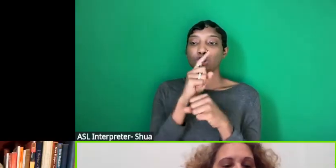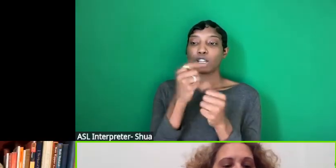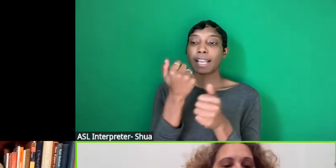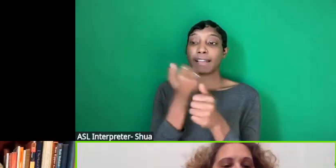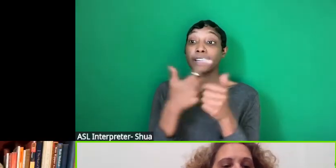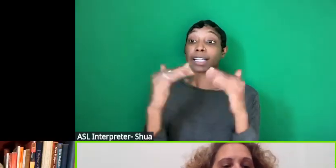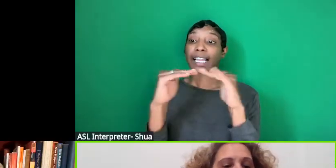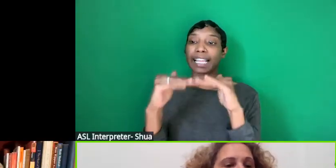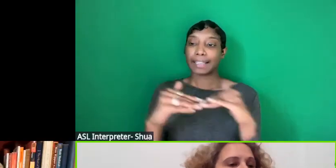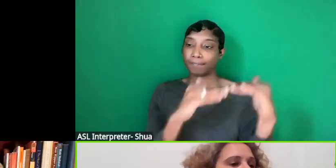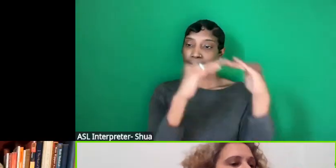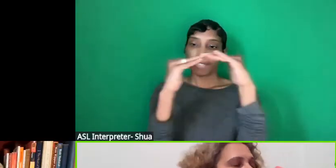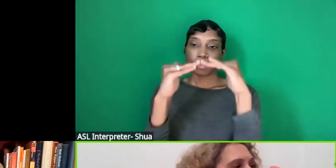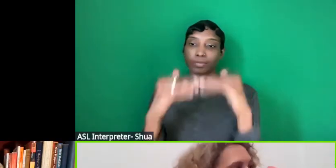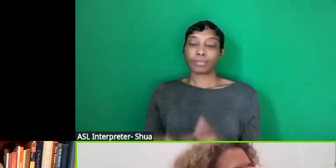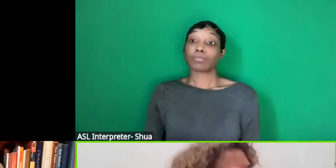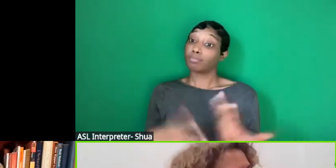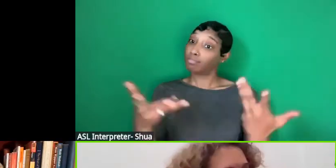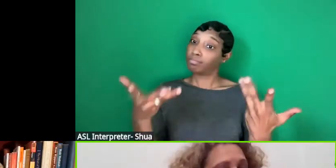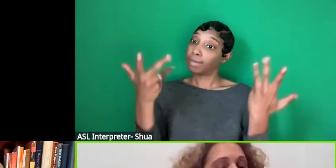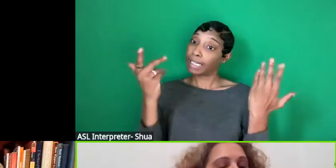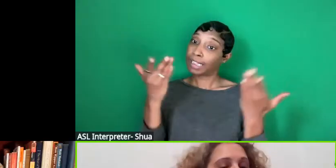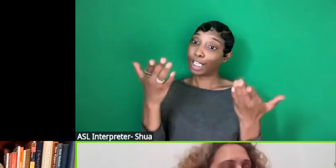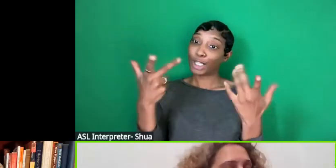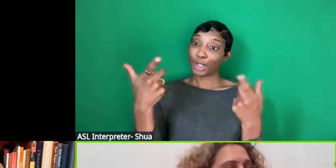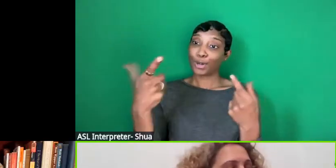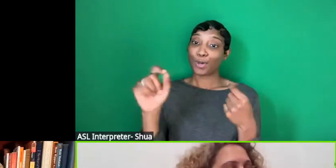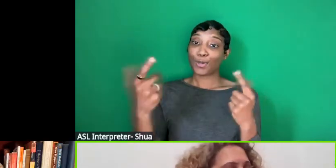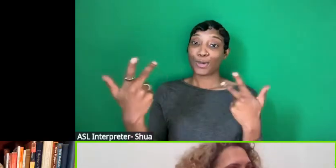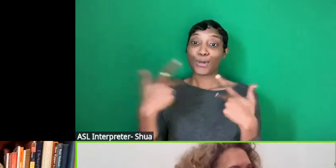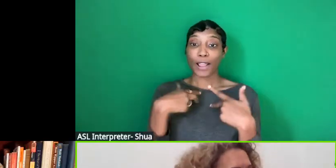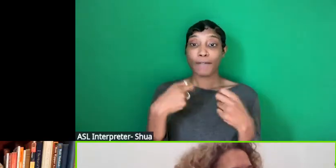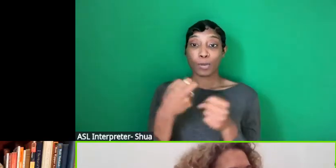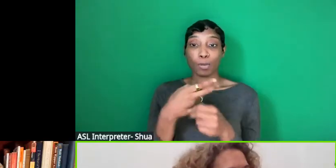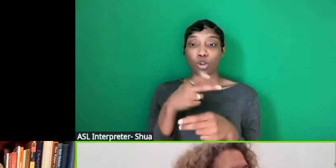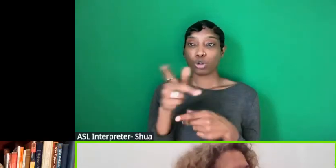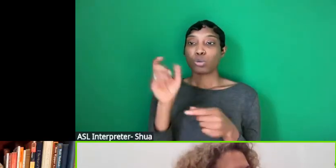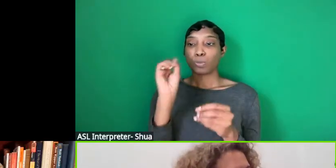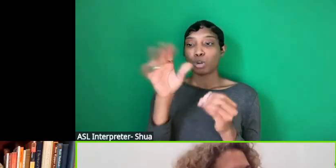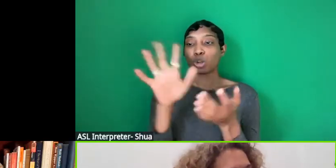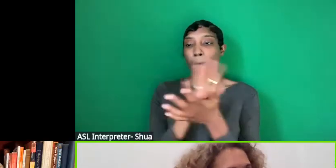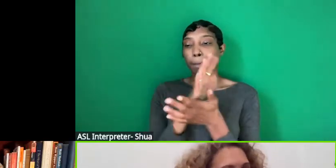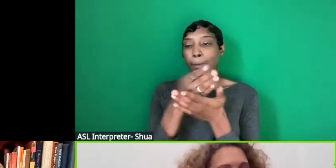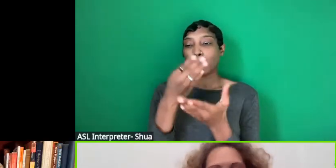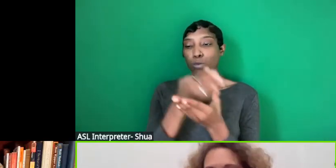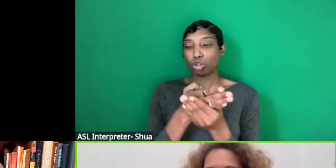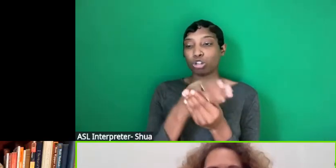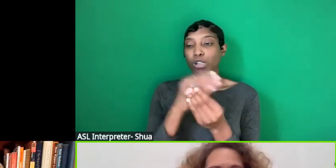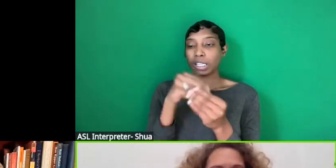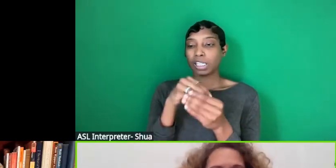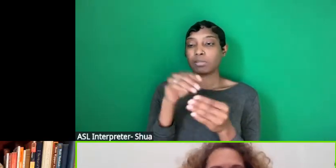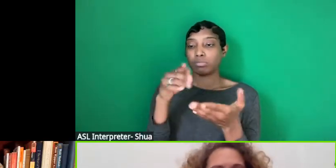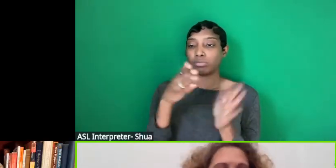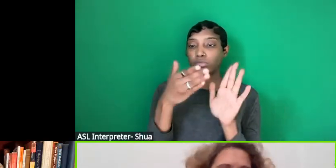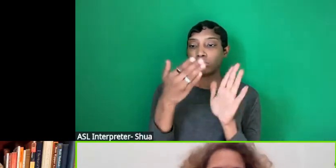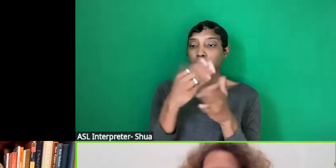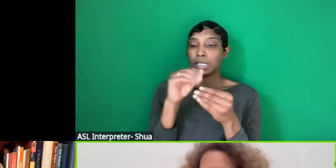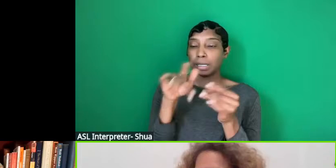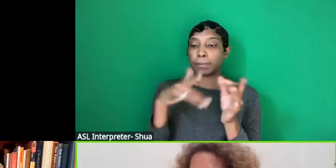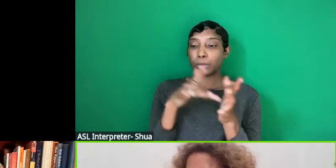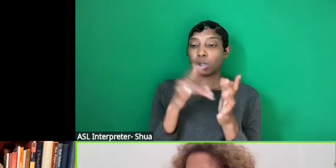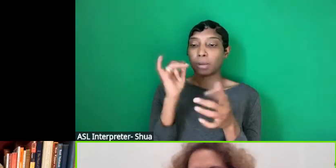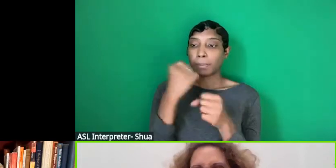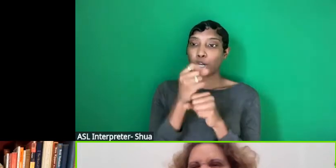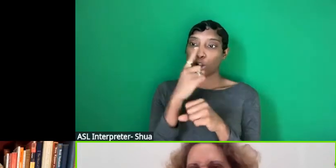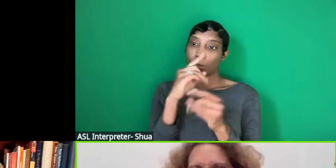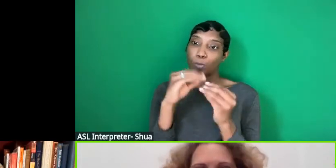Whoops. And there you go. You have a bow. You can also put a sheet of paper in here if you want underneath this to make it kind of look a